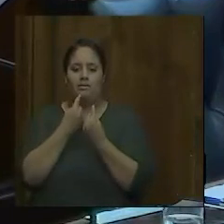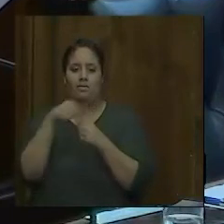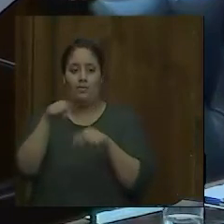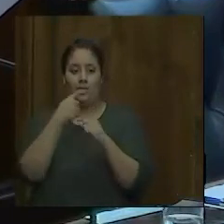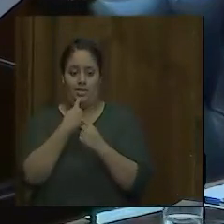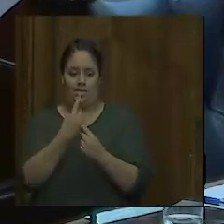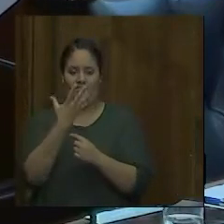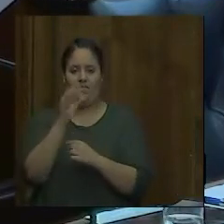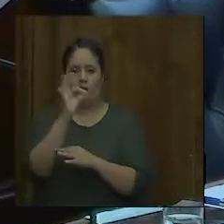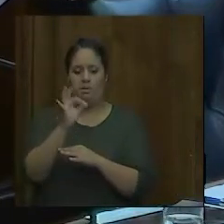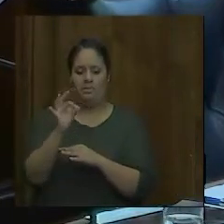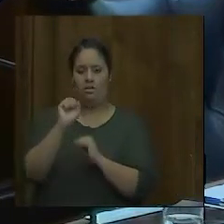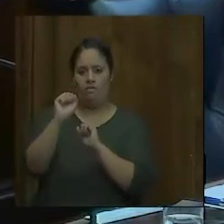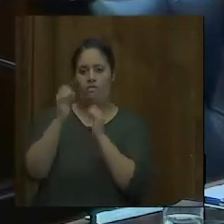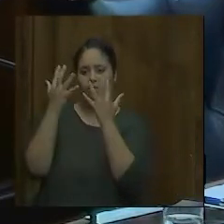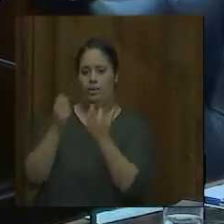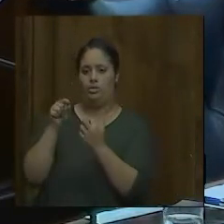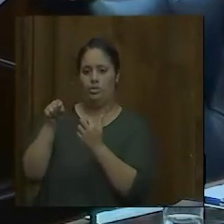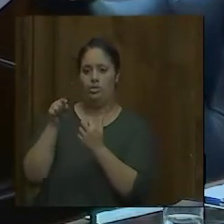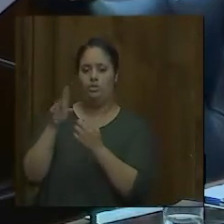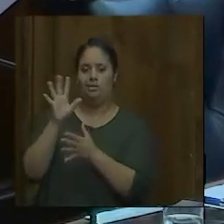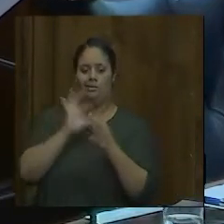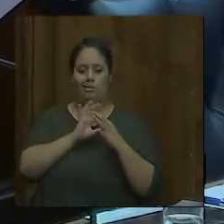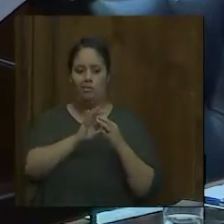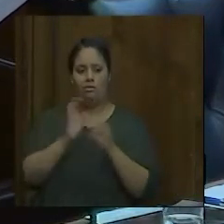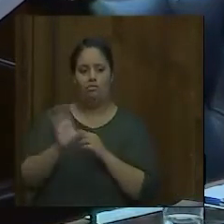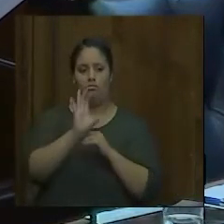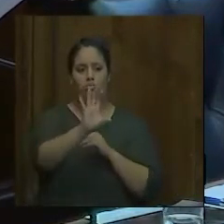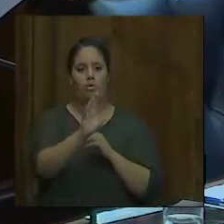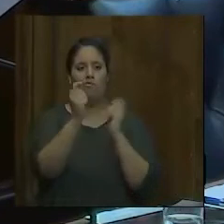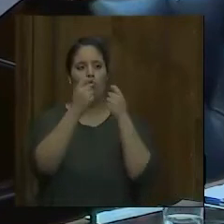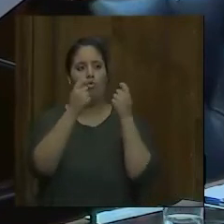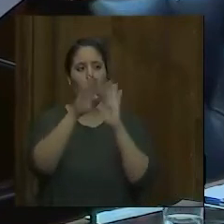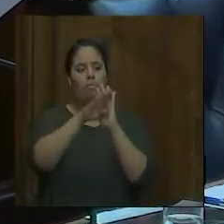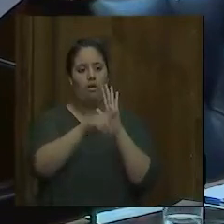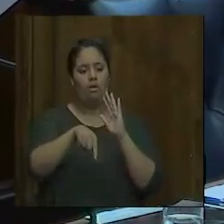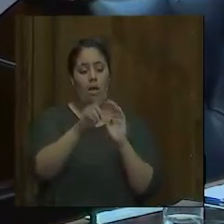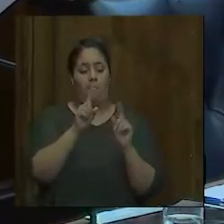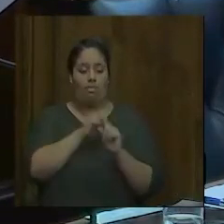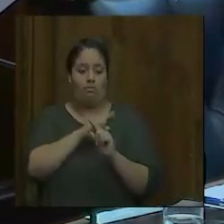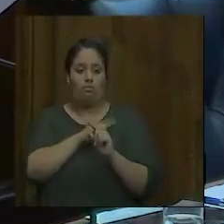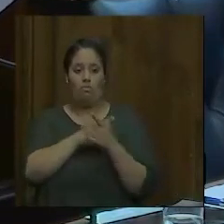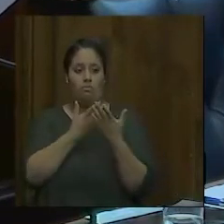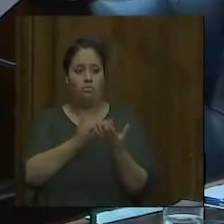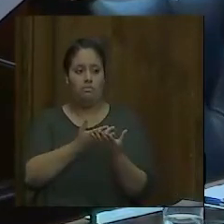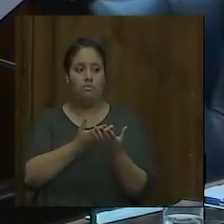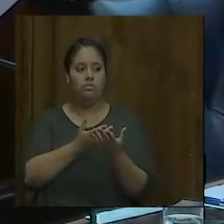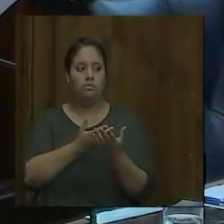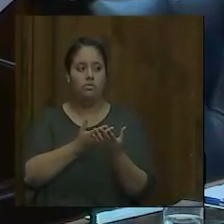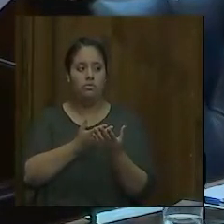that 50% of the budget is dedicated to the rural program. Therefore, a